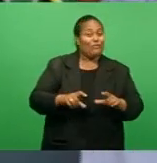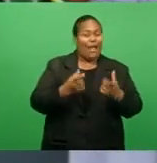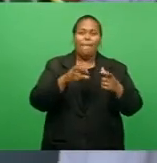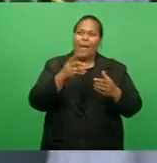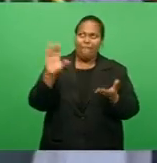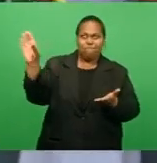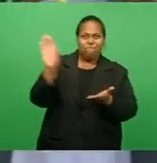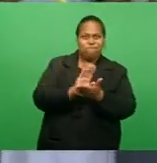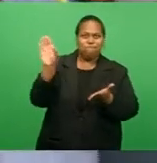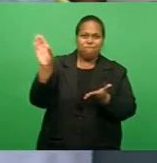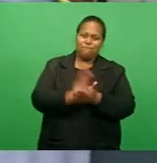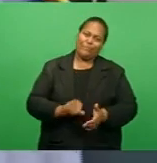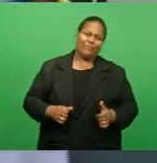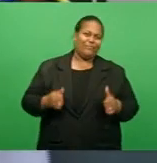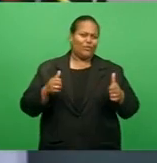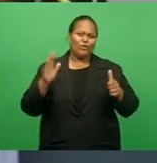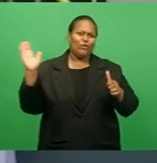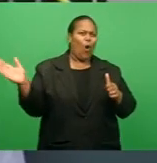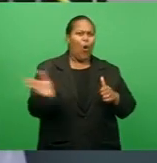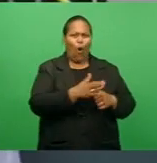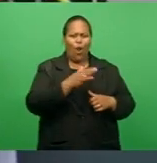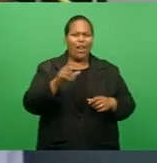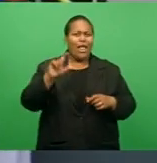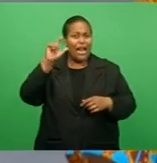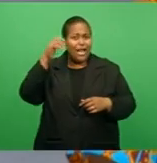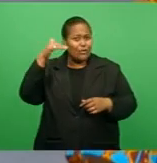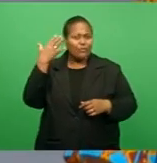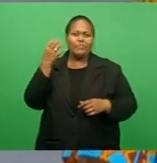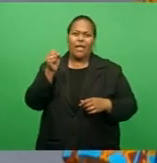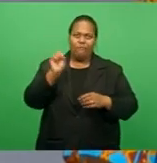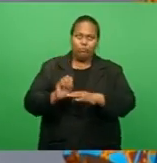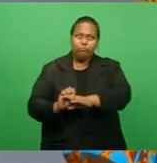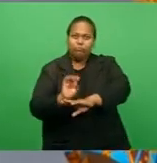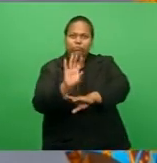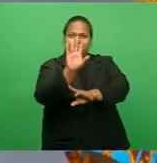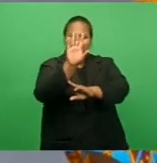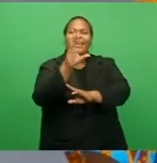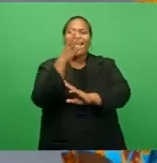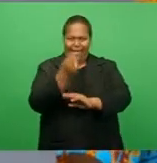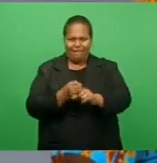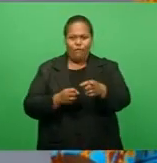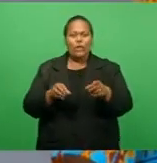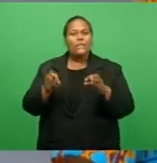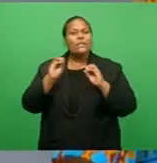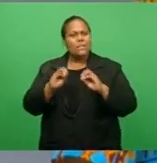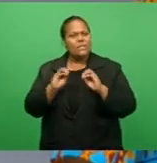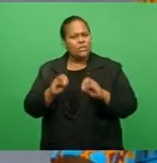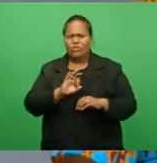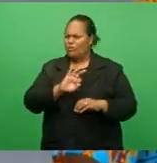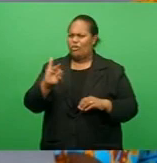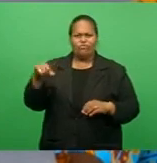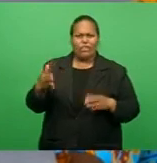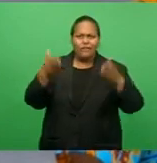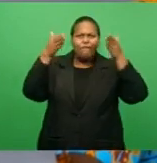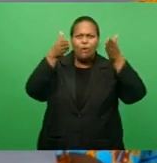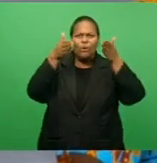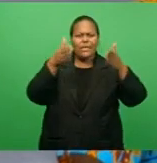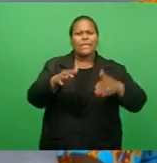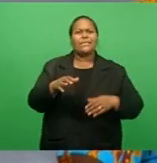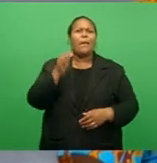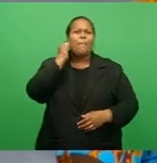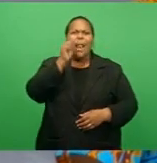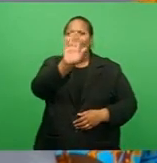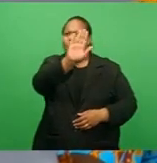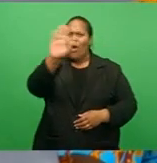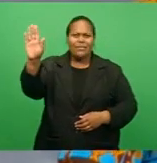funding. All classrooms now have multimedia projectors as well to enhance teaching, not confined just to the blackboard. To protect